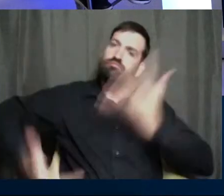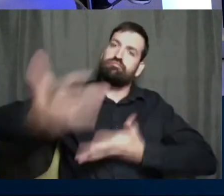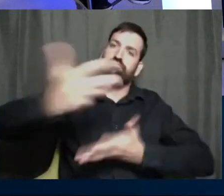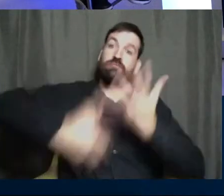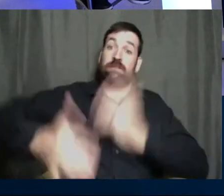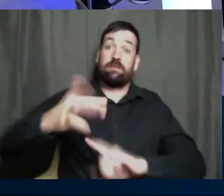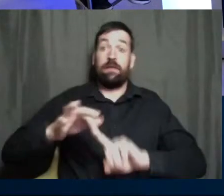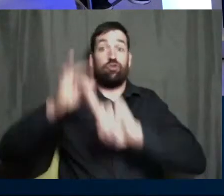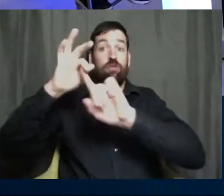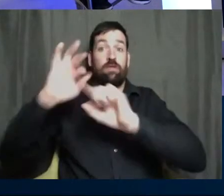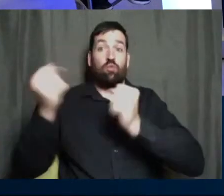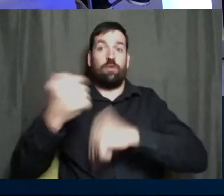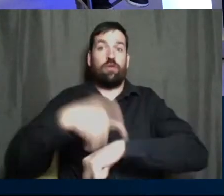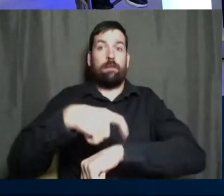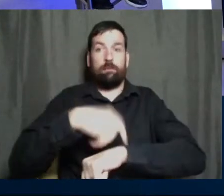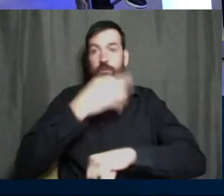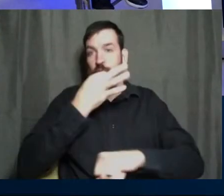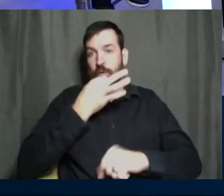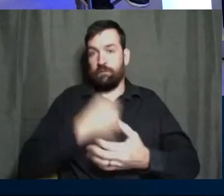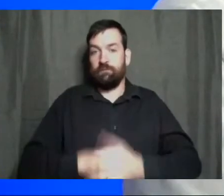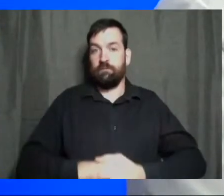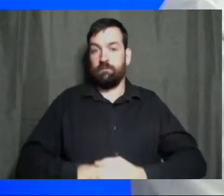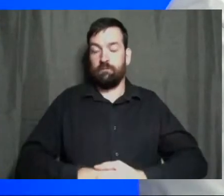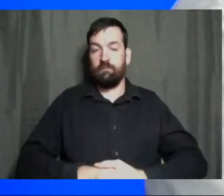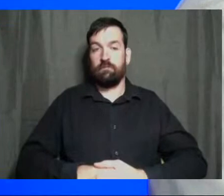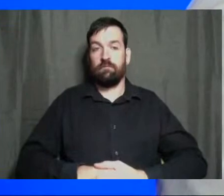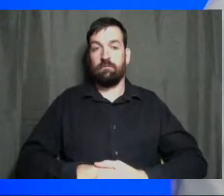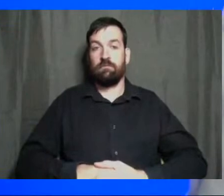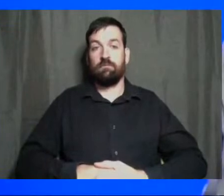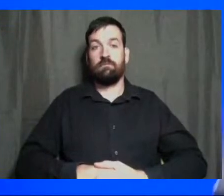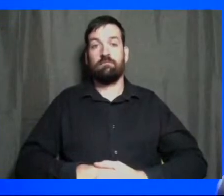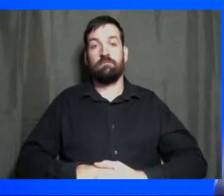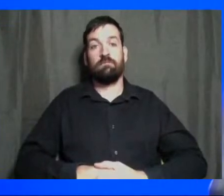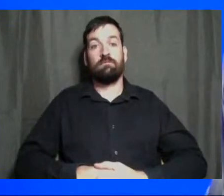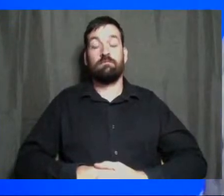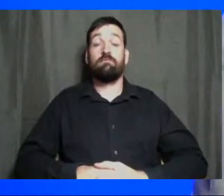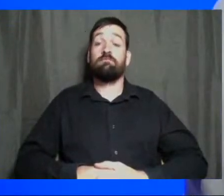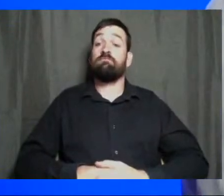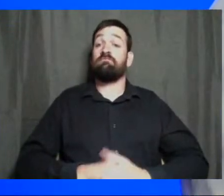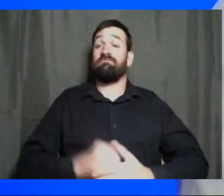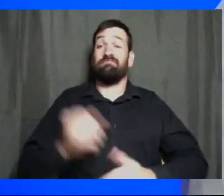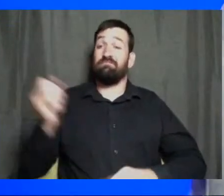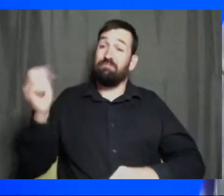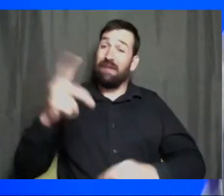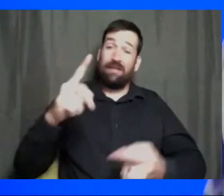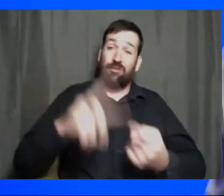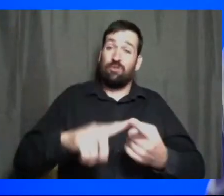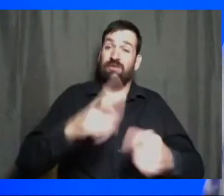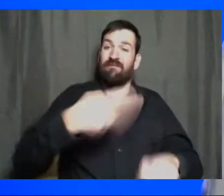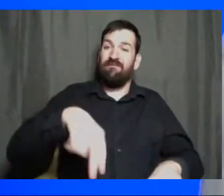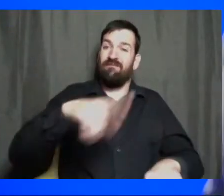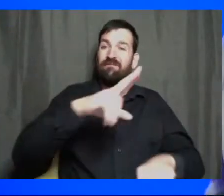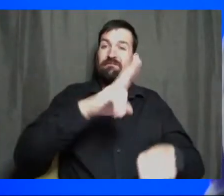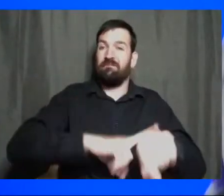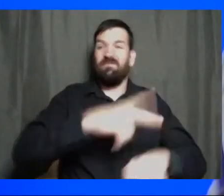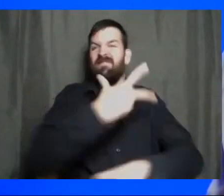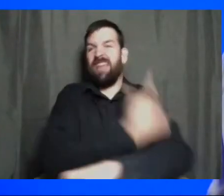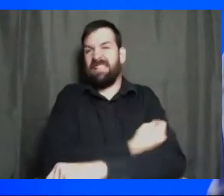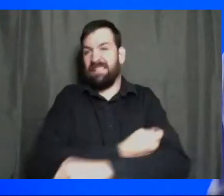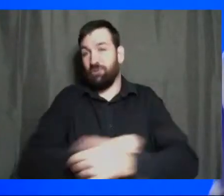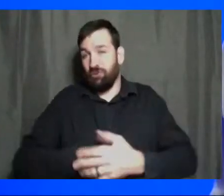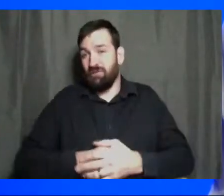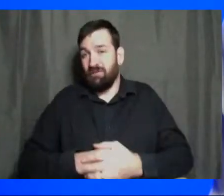in. Thoughts? Well, it's back to the vaccination rate. I mean, we just got to get more